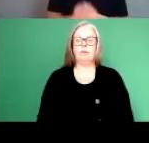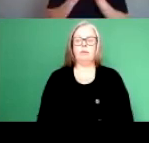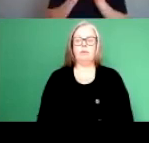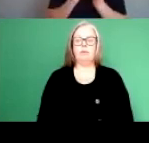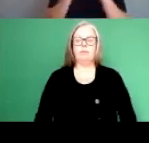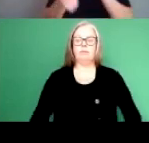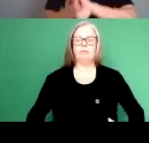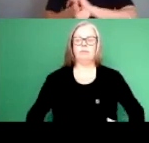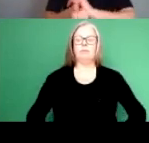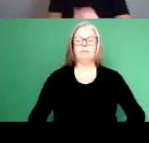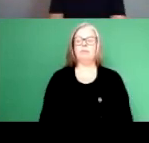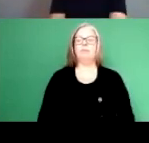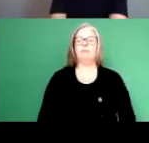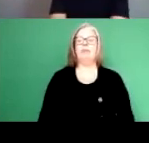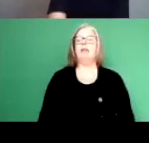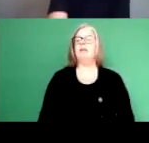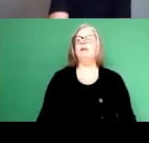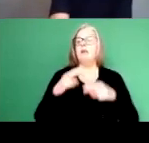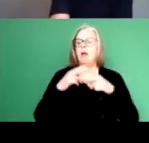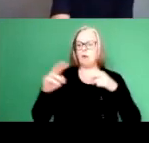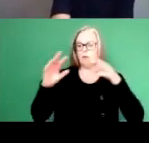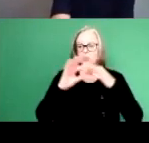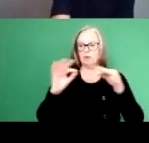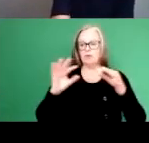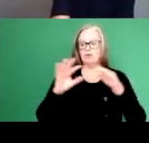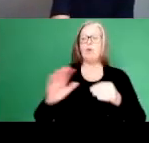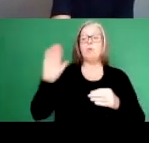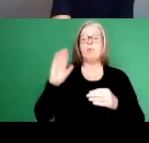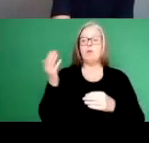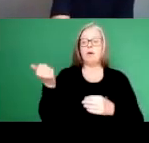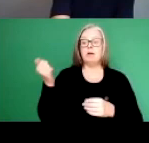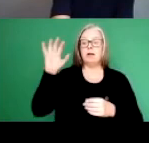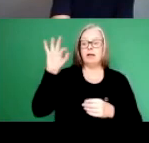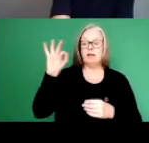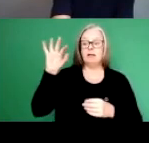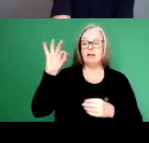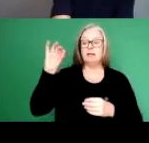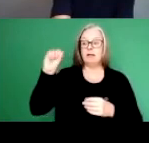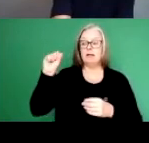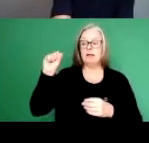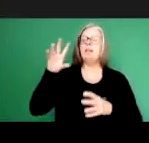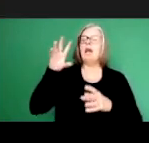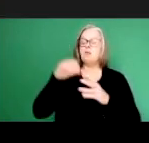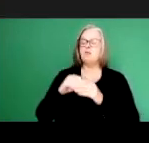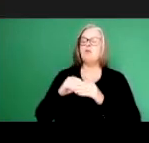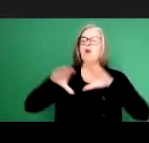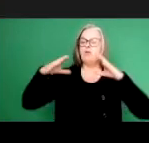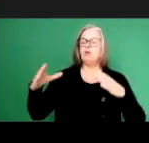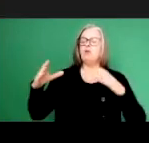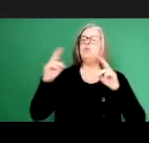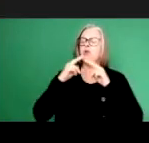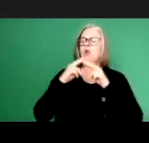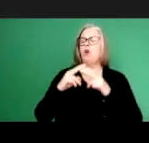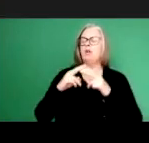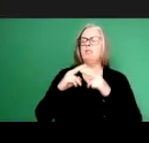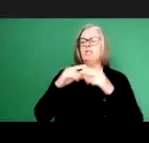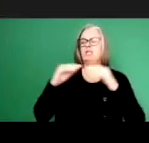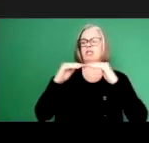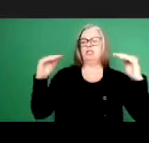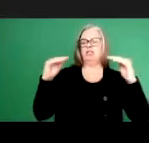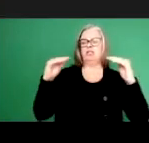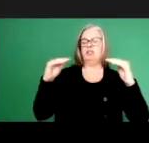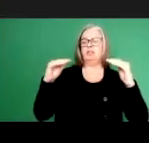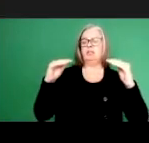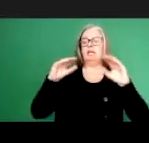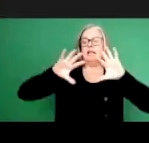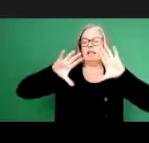I was an organizer with a group called the Environmental Justice Alliance. And there was a coalition called the Environmental Justice and